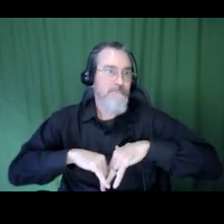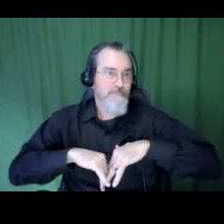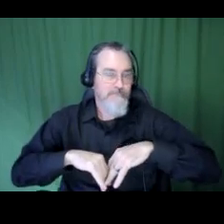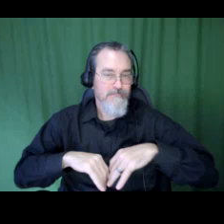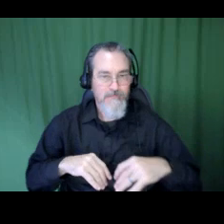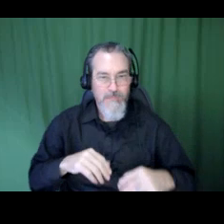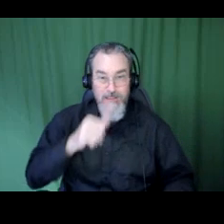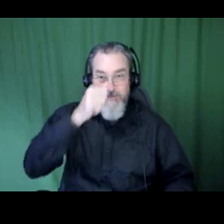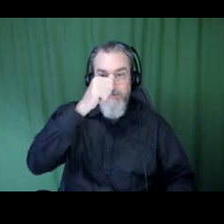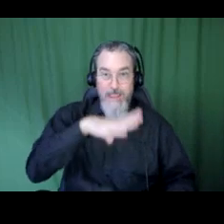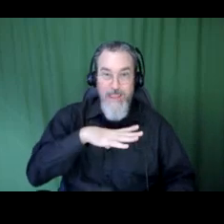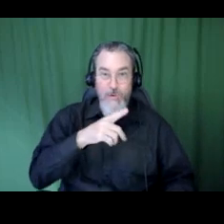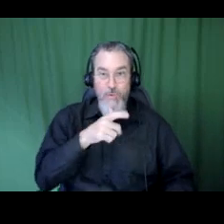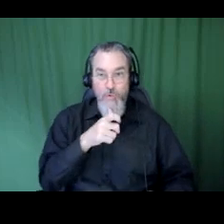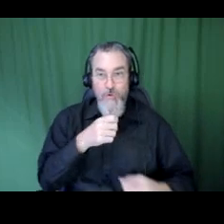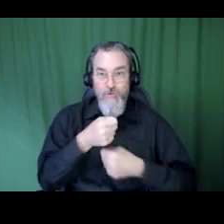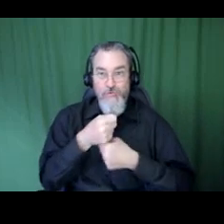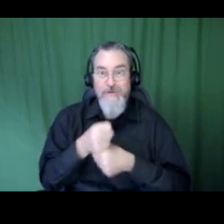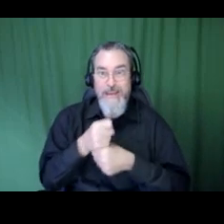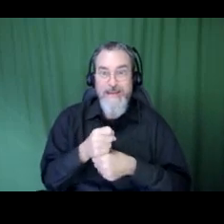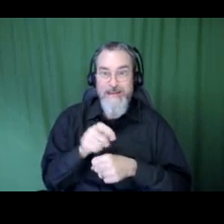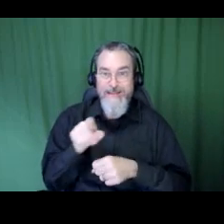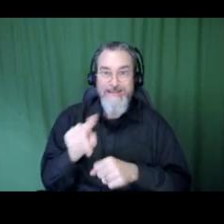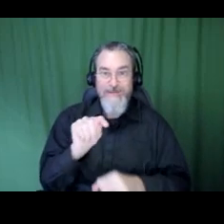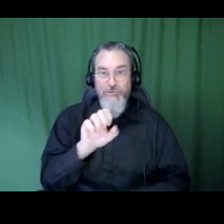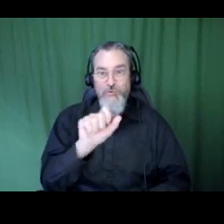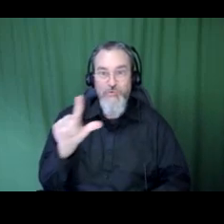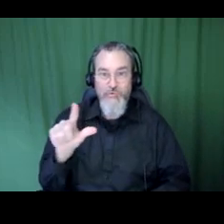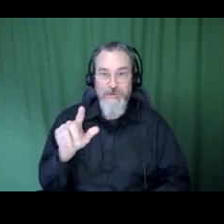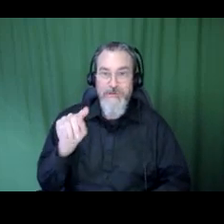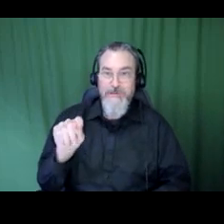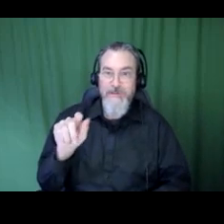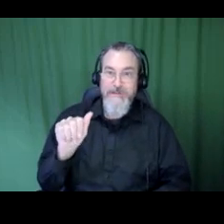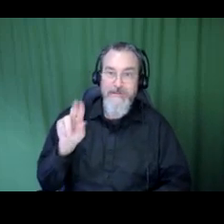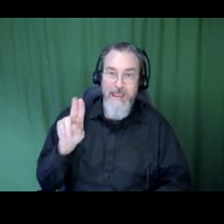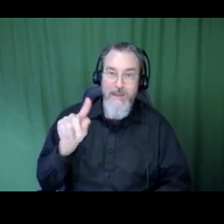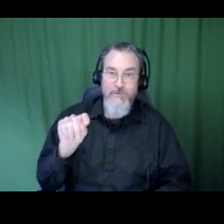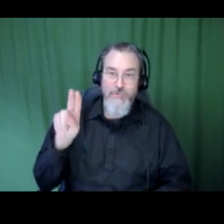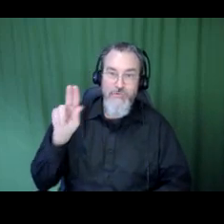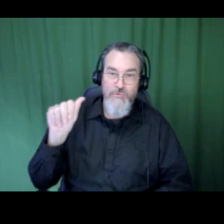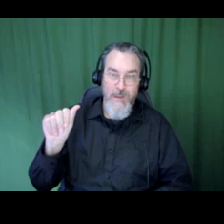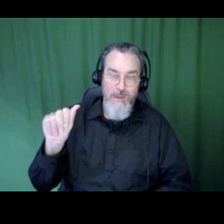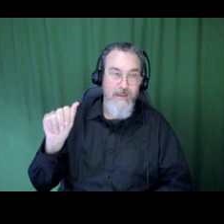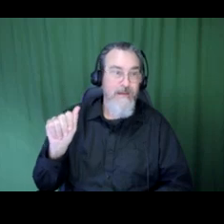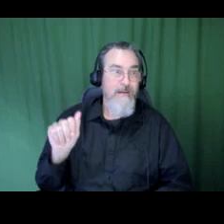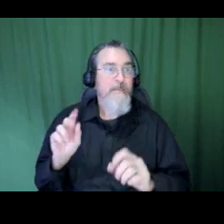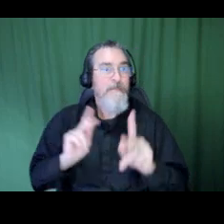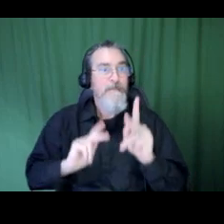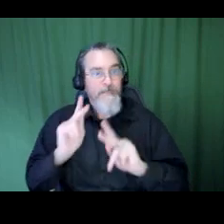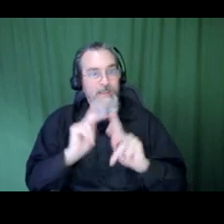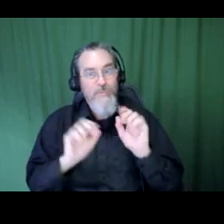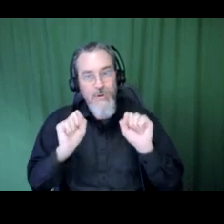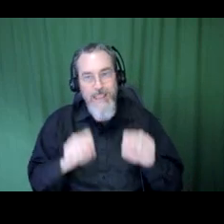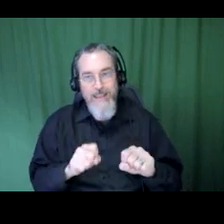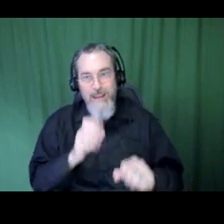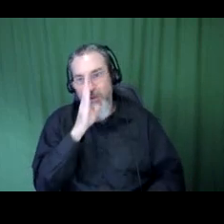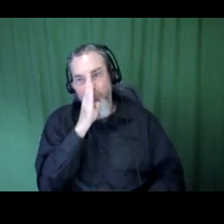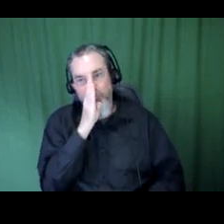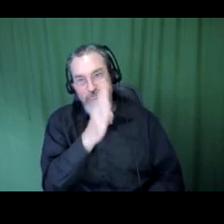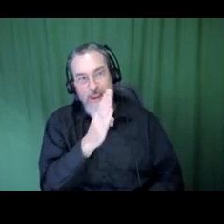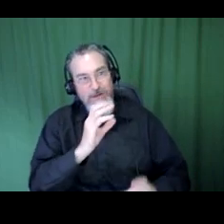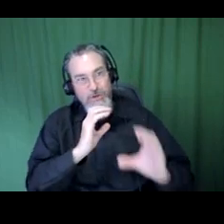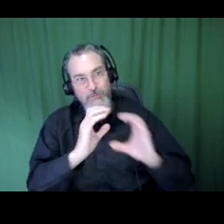created this Tautua tool built it so that people can communicate directly with each other, but also document these